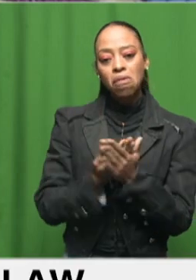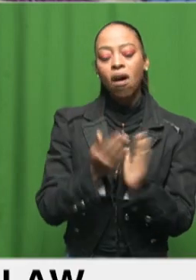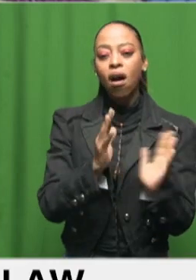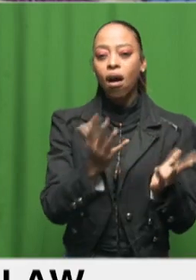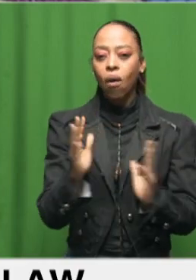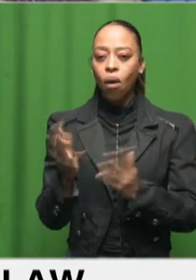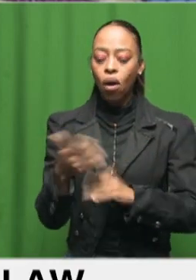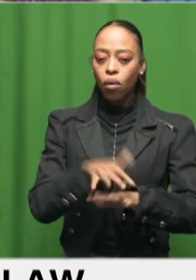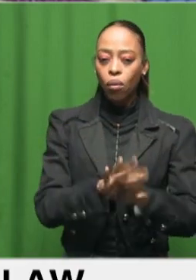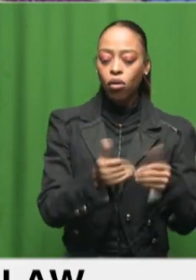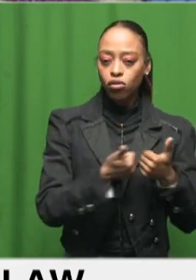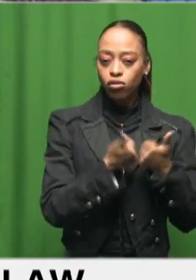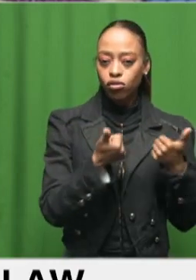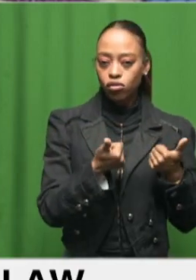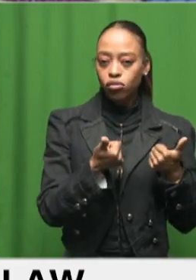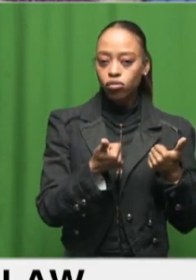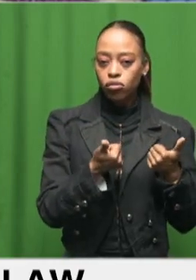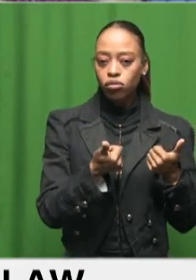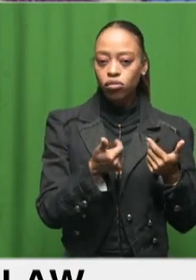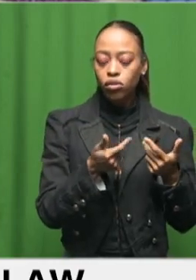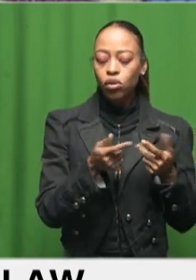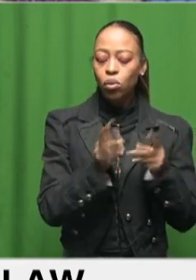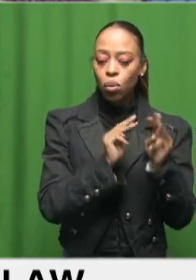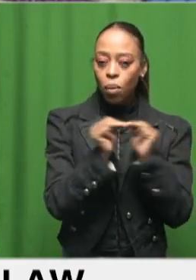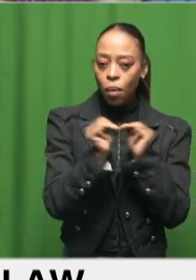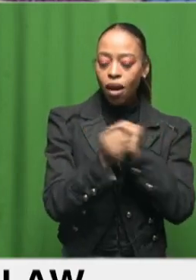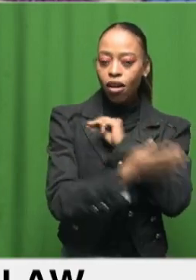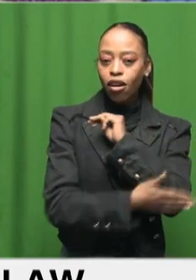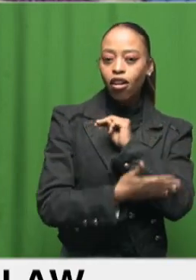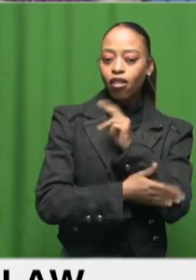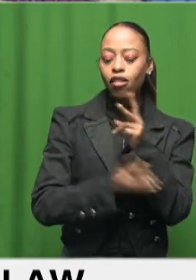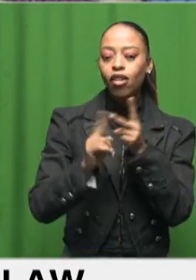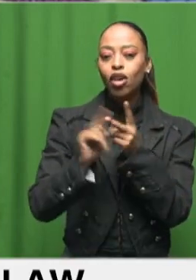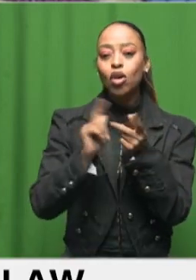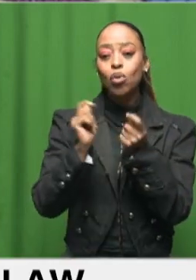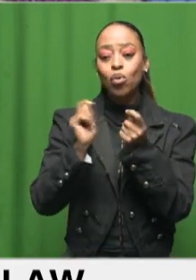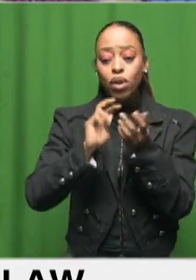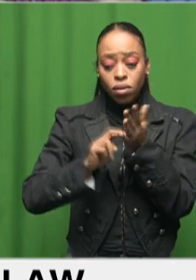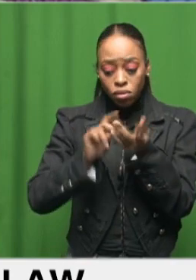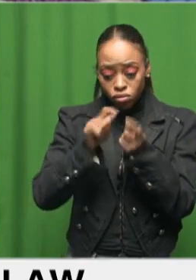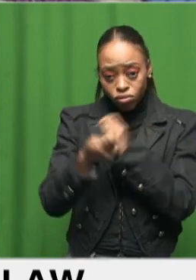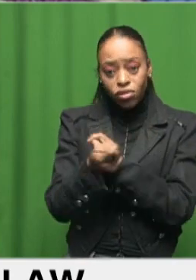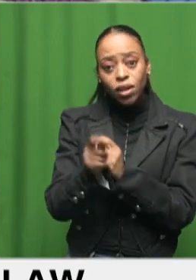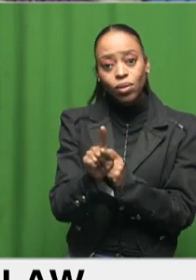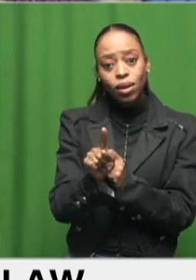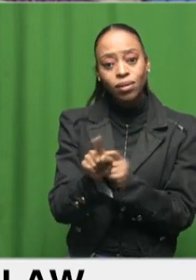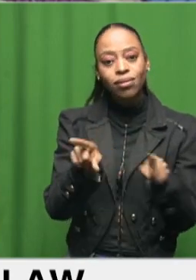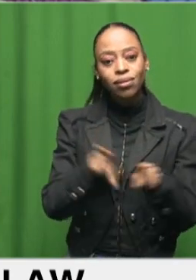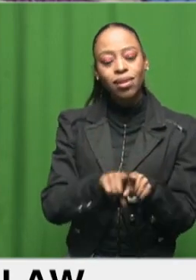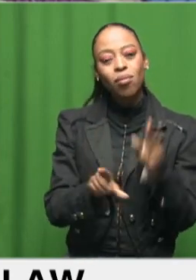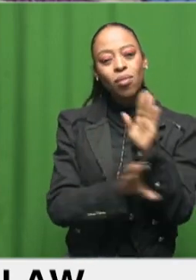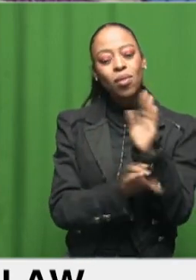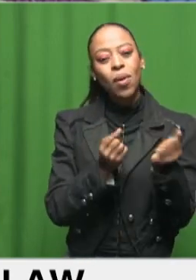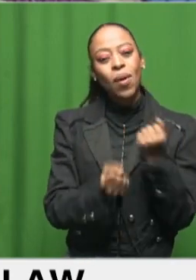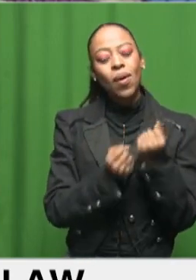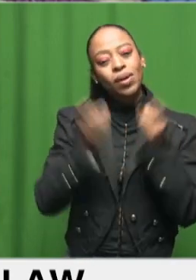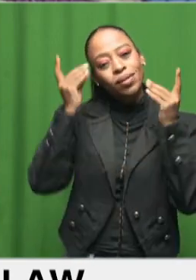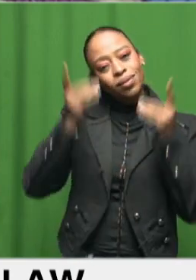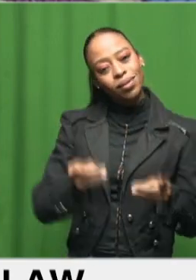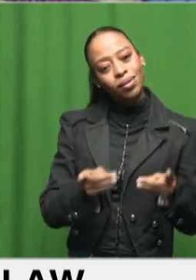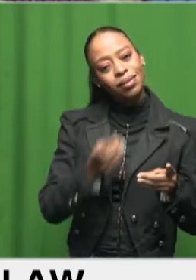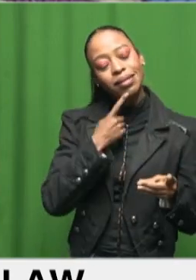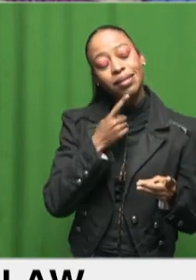the Constitution in governing this country? What reforms are required? And now, of course, looking at the Constitutional Court judgment that proposes